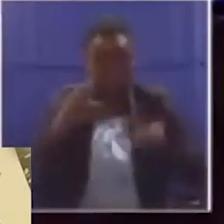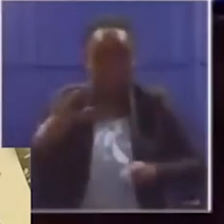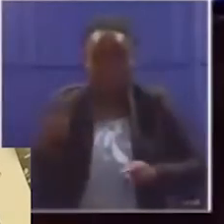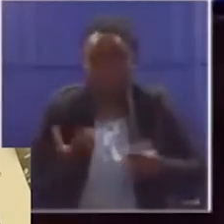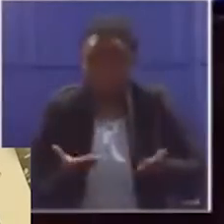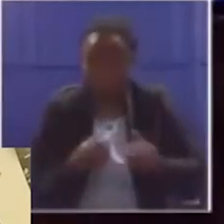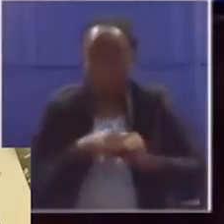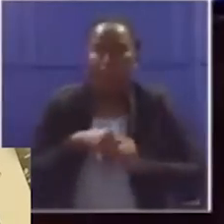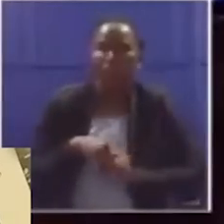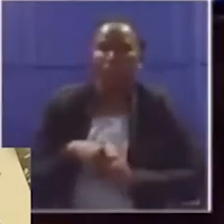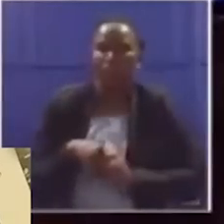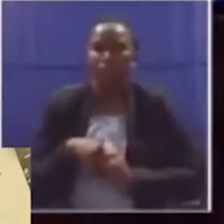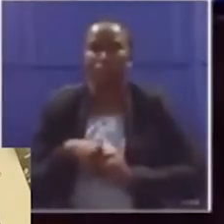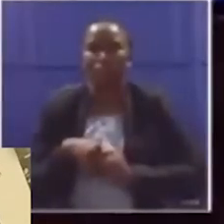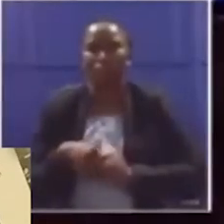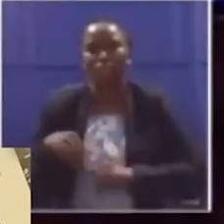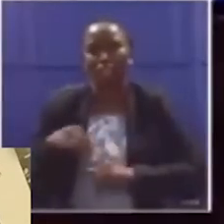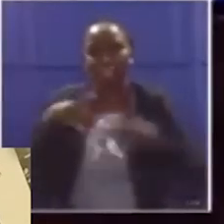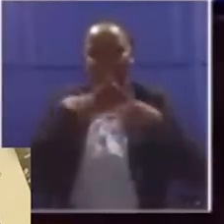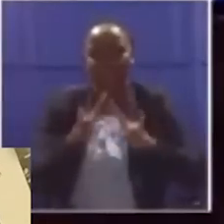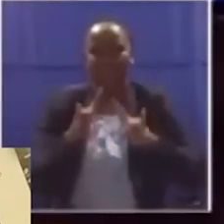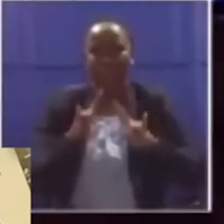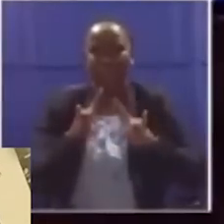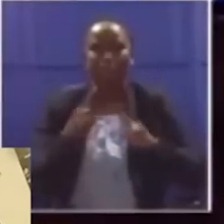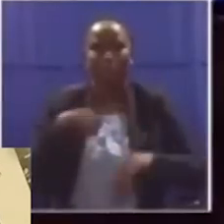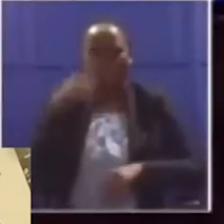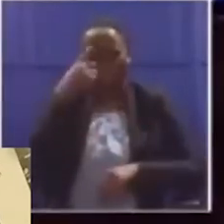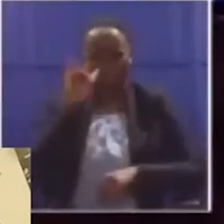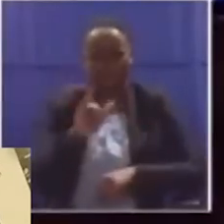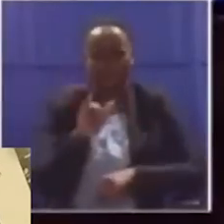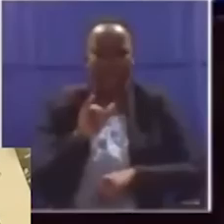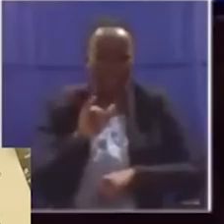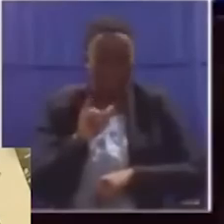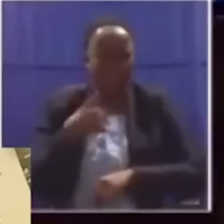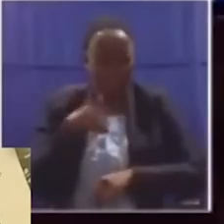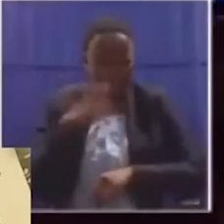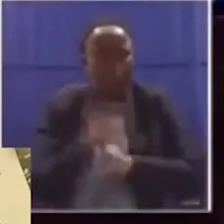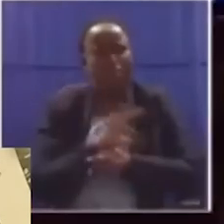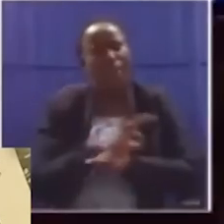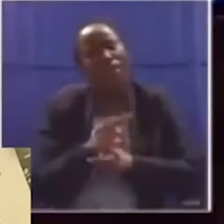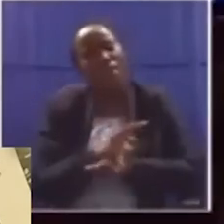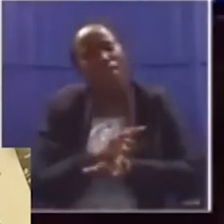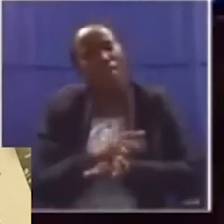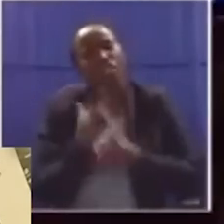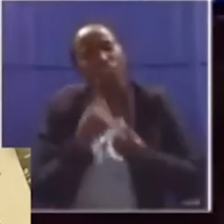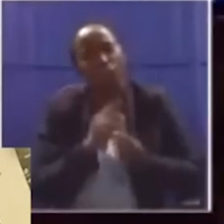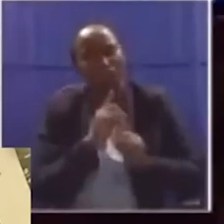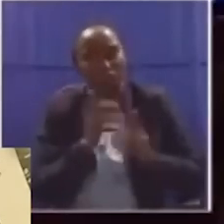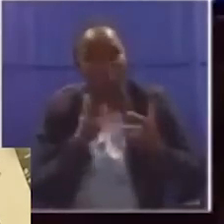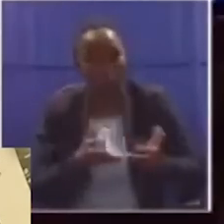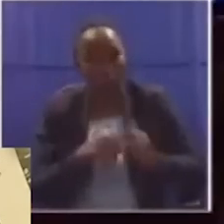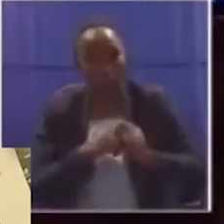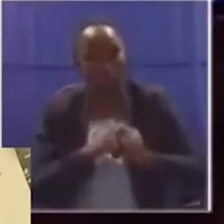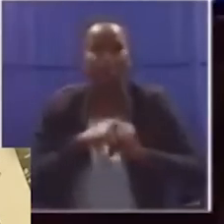Chairperson, I will not. I think it was a deliberate try to drain the honorable